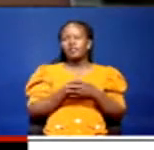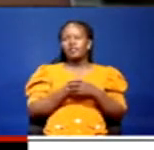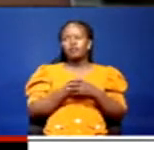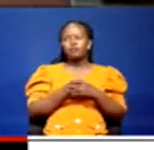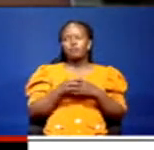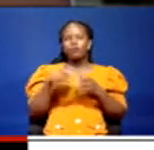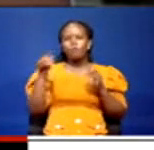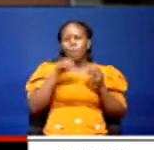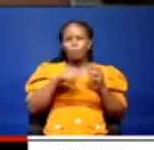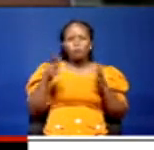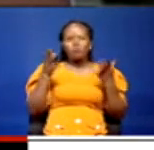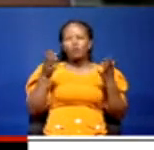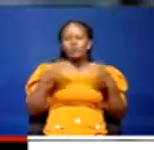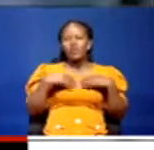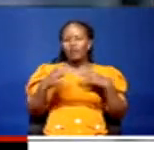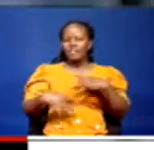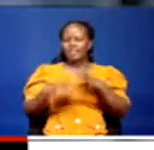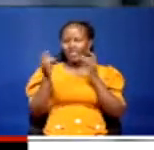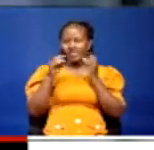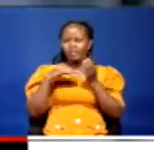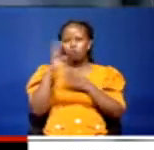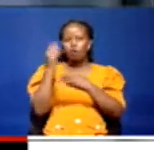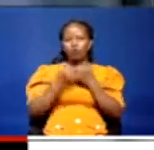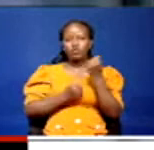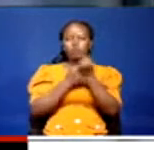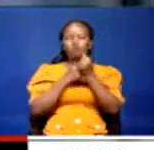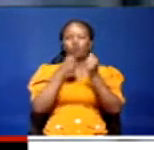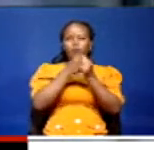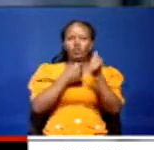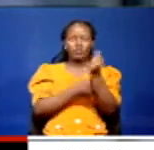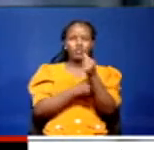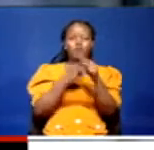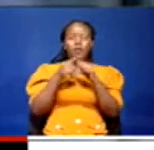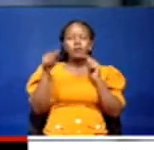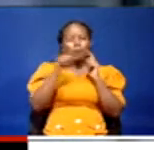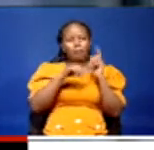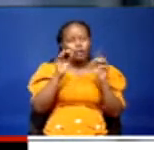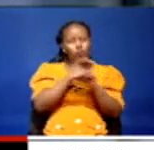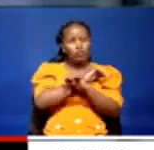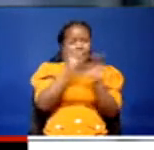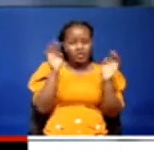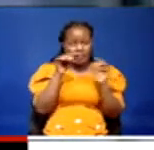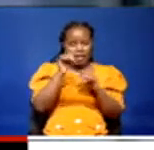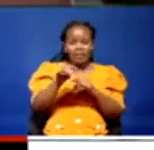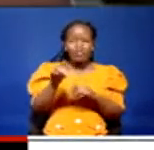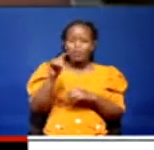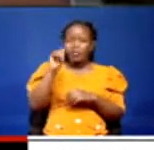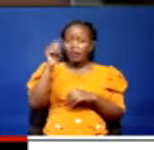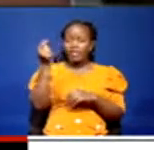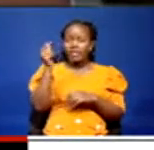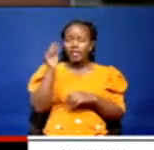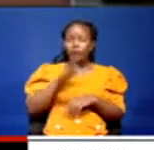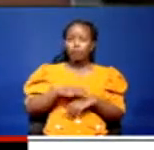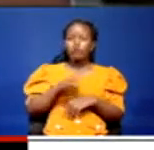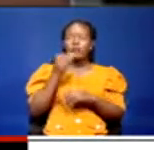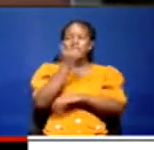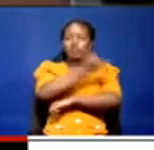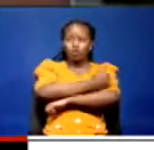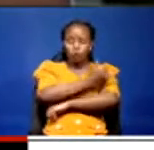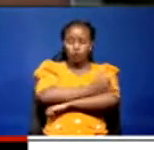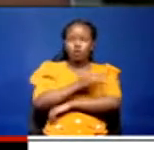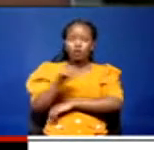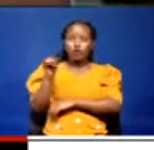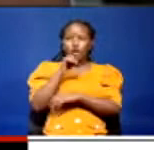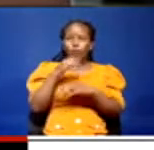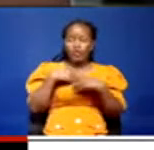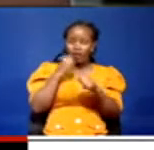we haven't attracted a lot of donor support, but we've been very clear that this is a Kenyan women institution. We have a job to be done with our government.